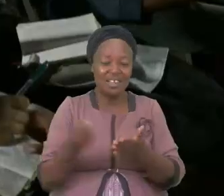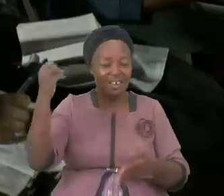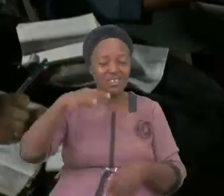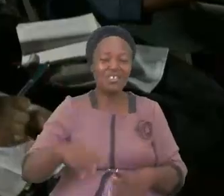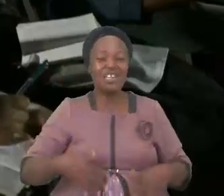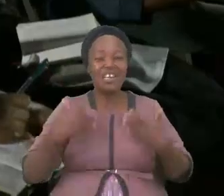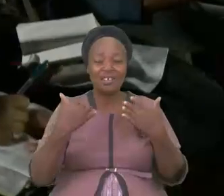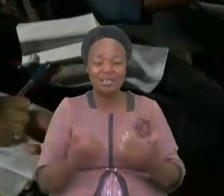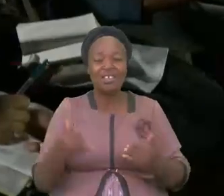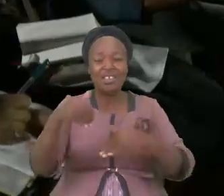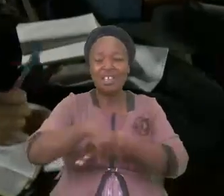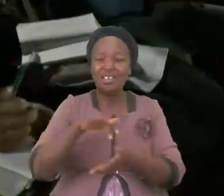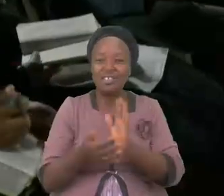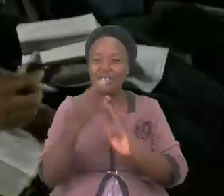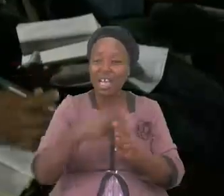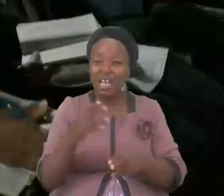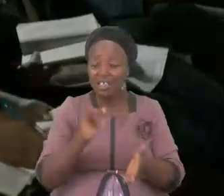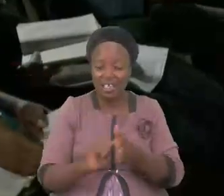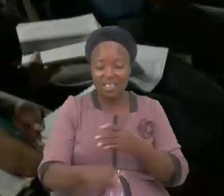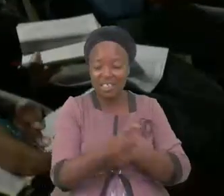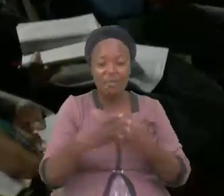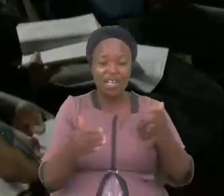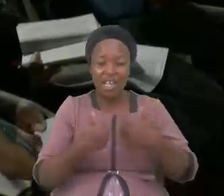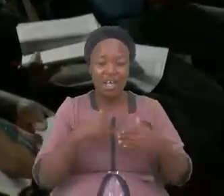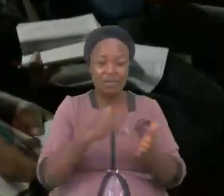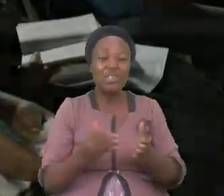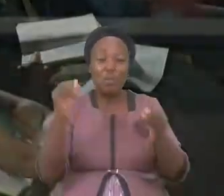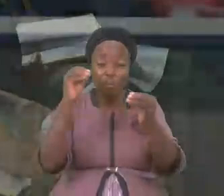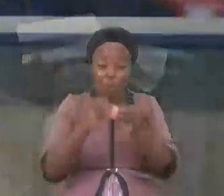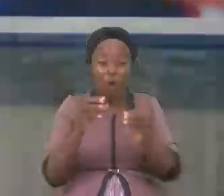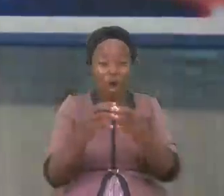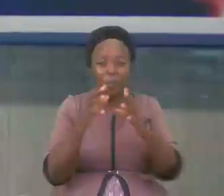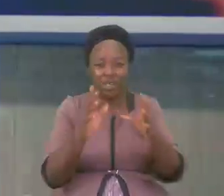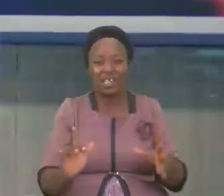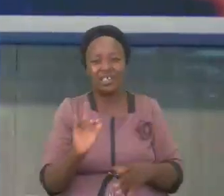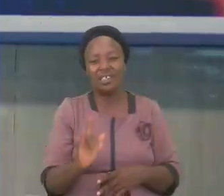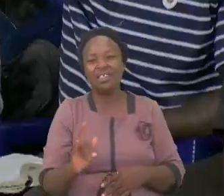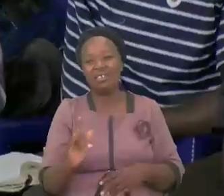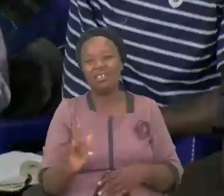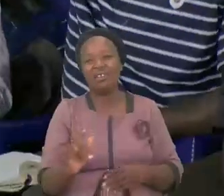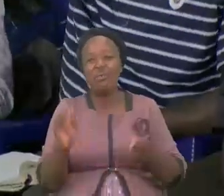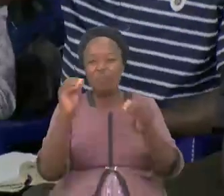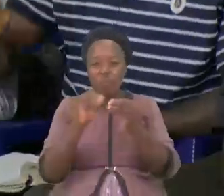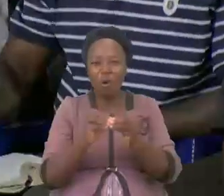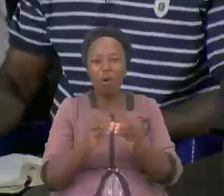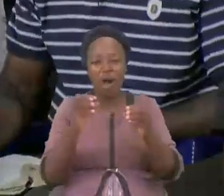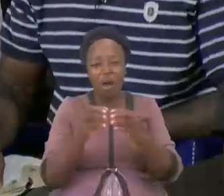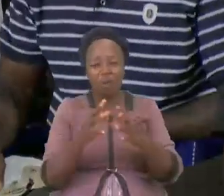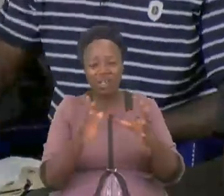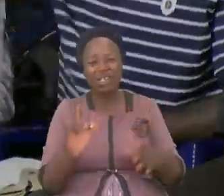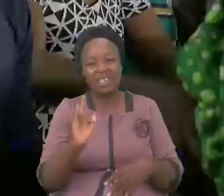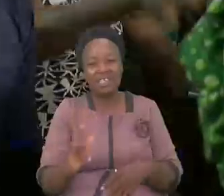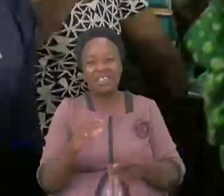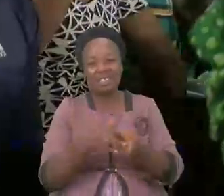abundantly. More abundantly. Are you there? More abundantly. It will get to